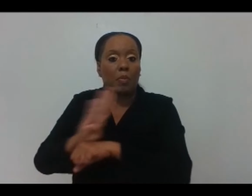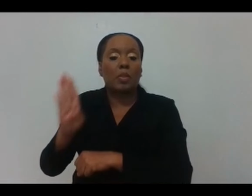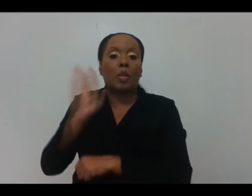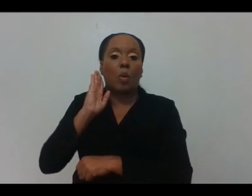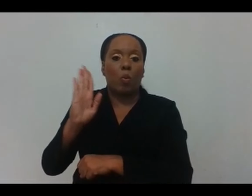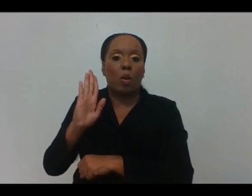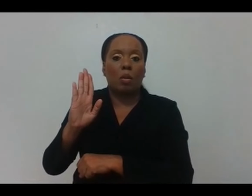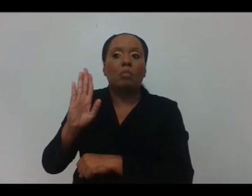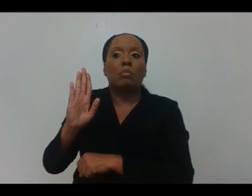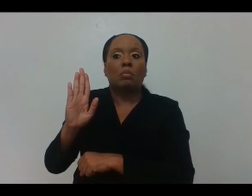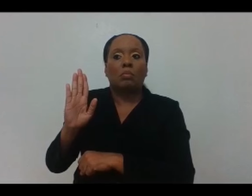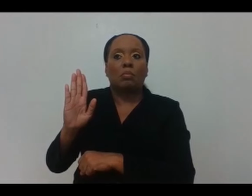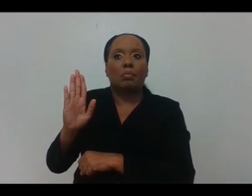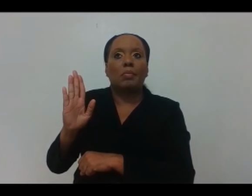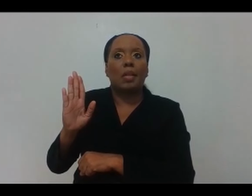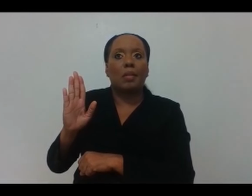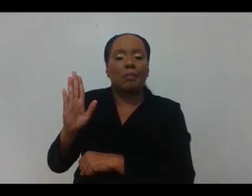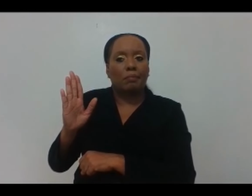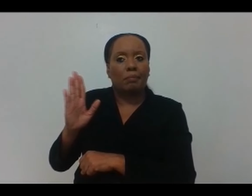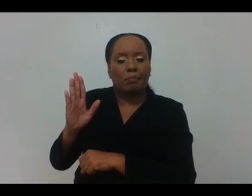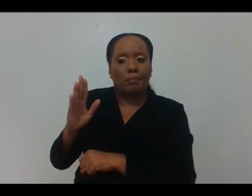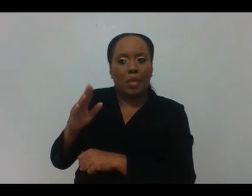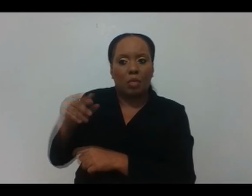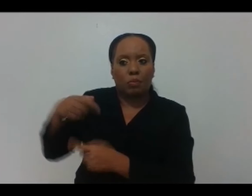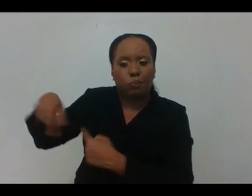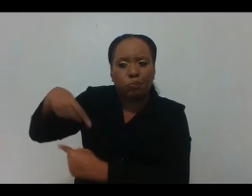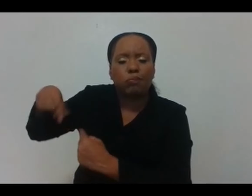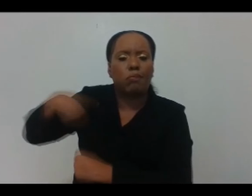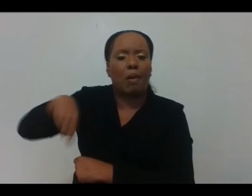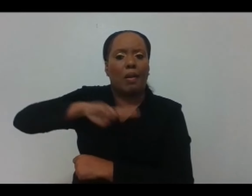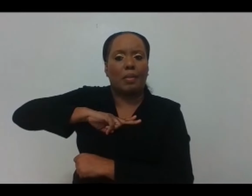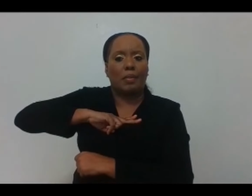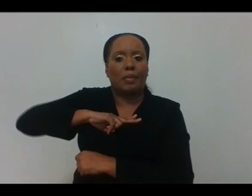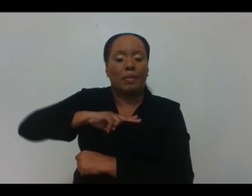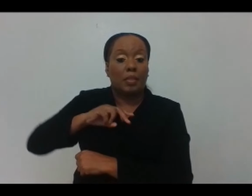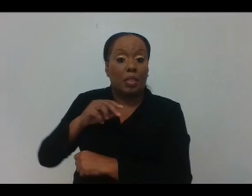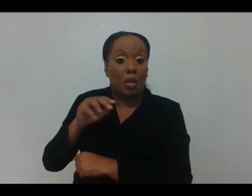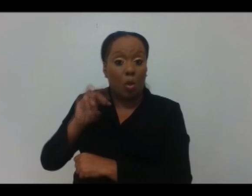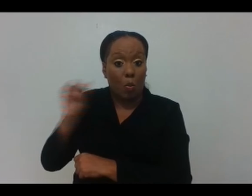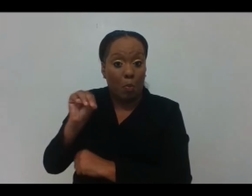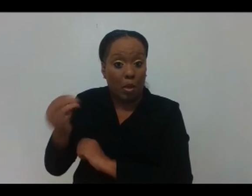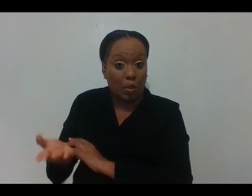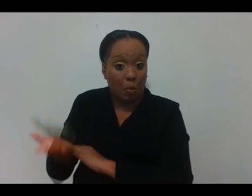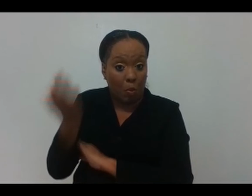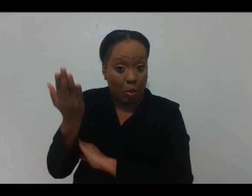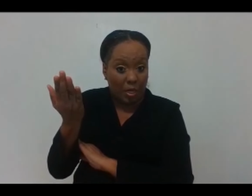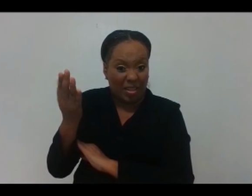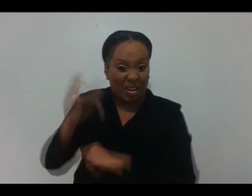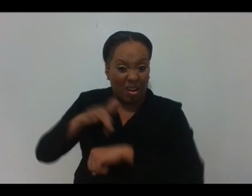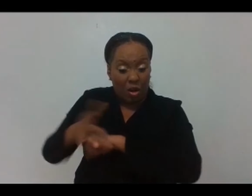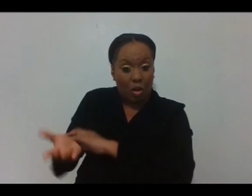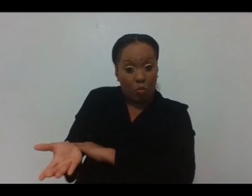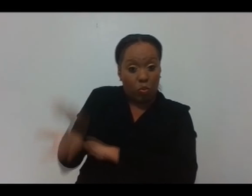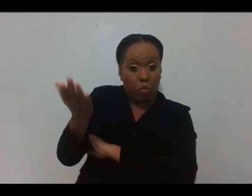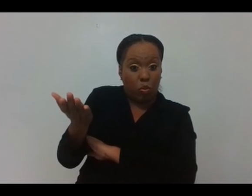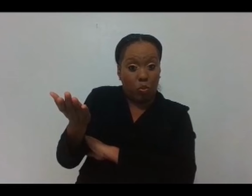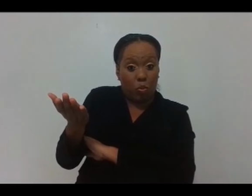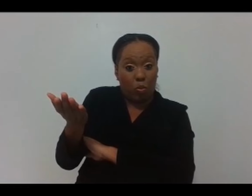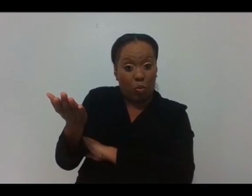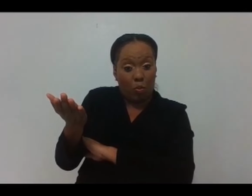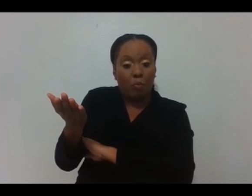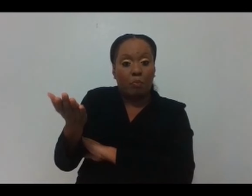this coming Monday morning. We should start feeling the effects of Beryl's winds the early hours of Monday morning, that's before